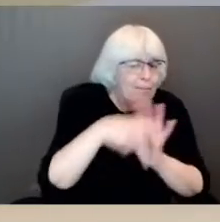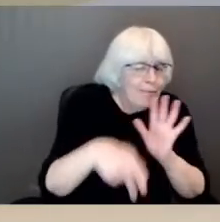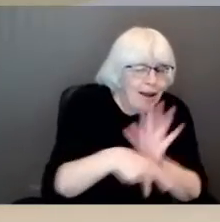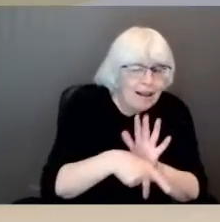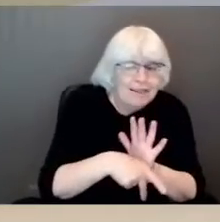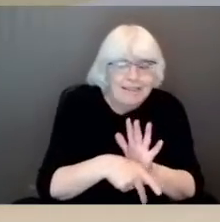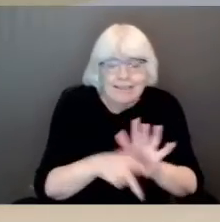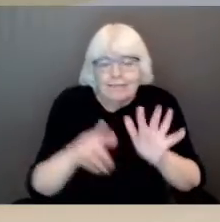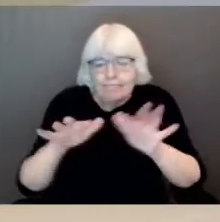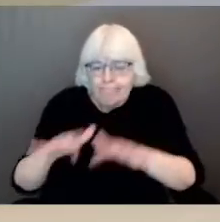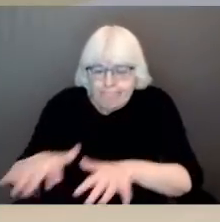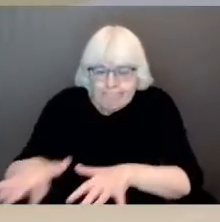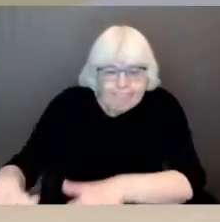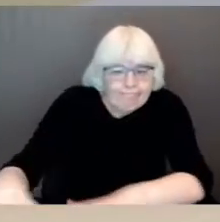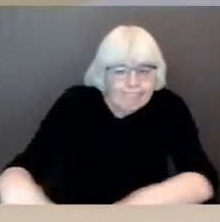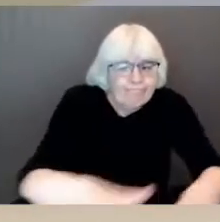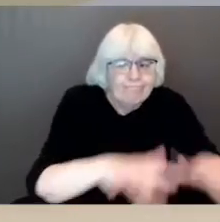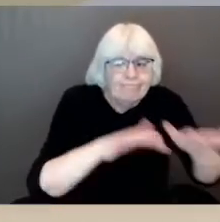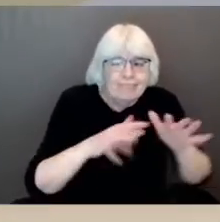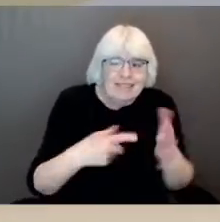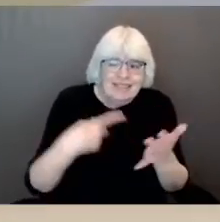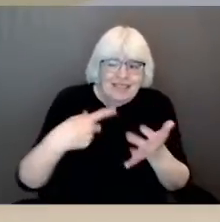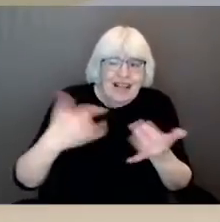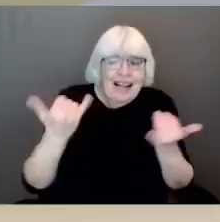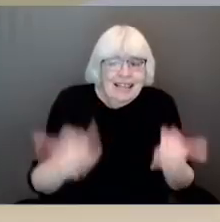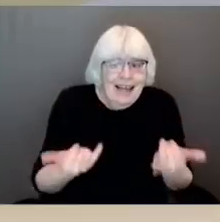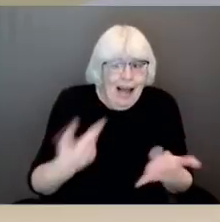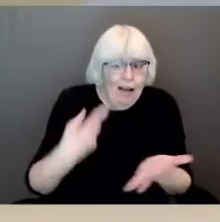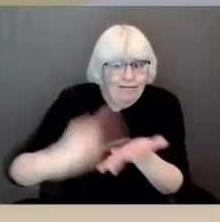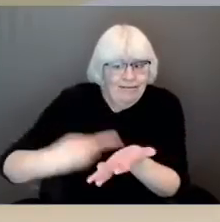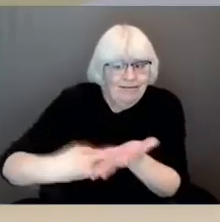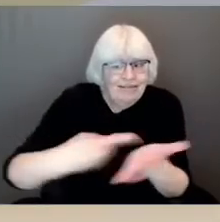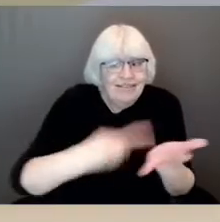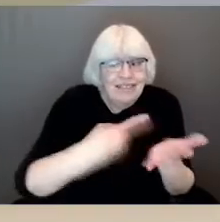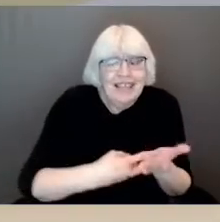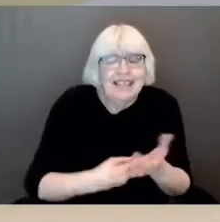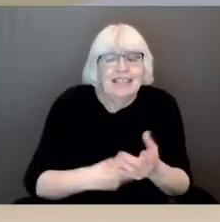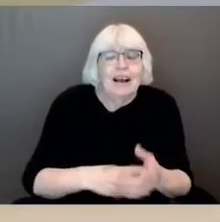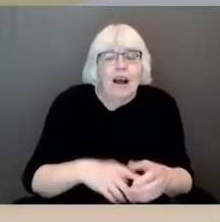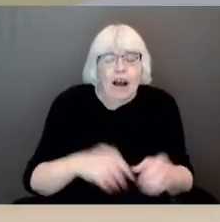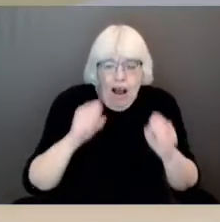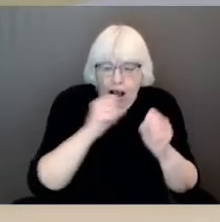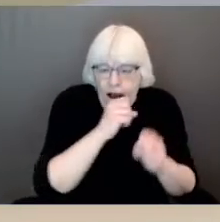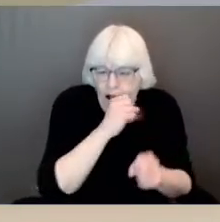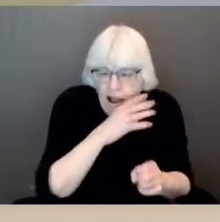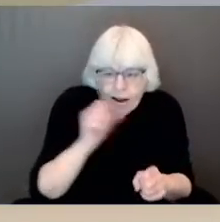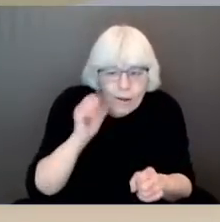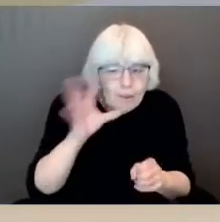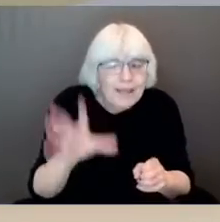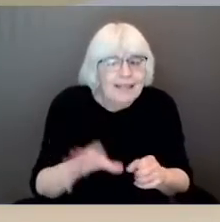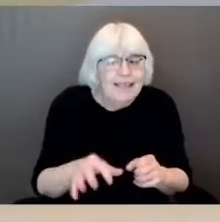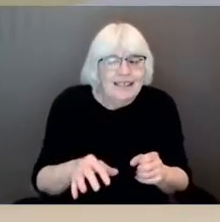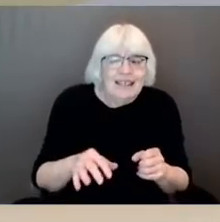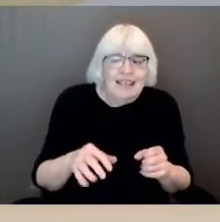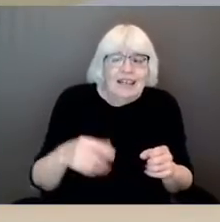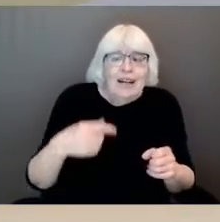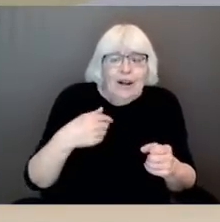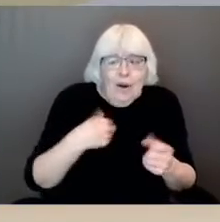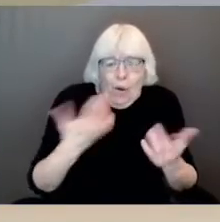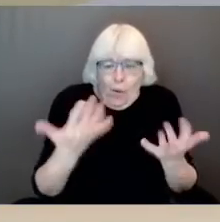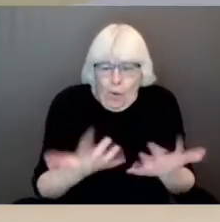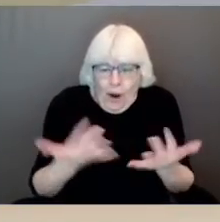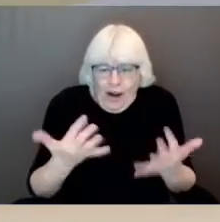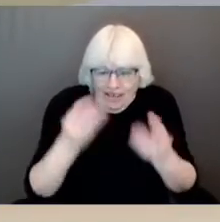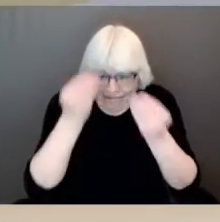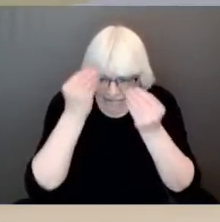mention Halloween for all our ghosts and goblins who are awaiting that information. There is one new